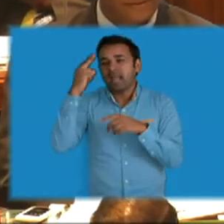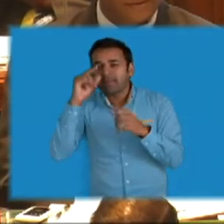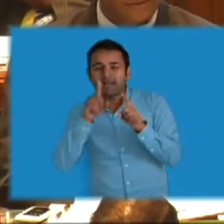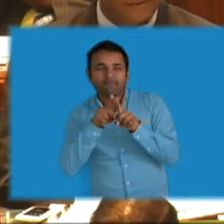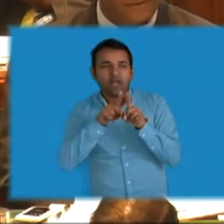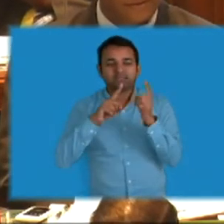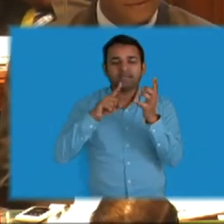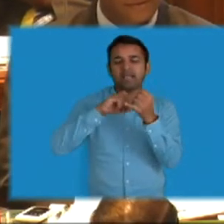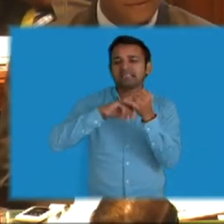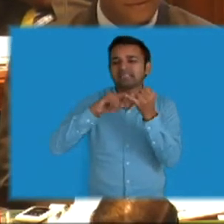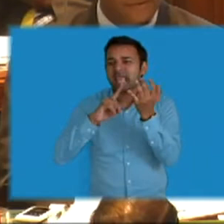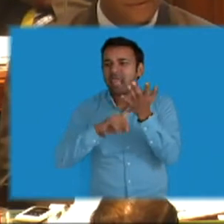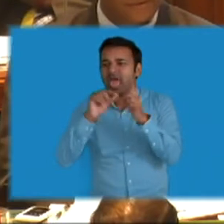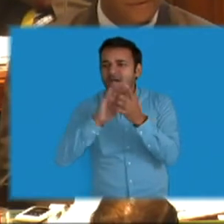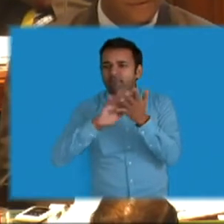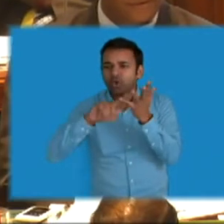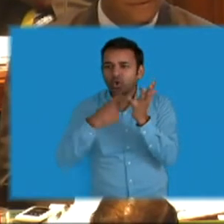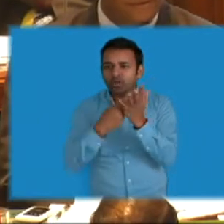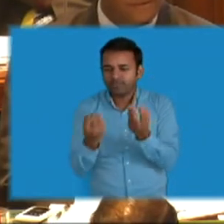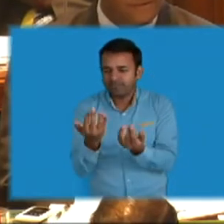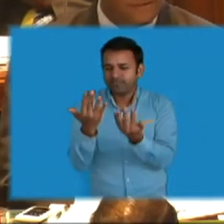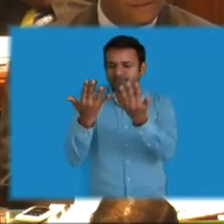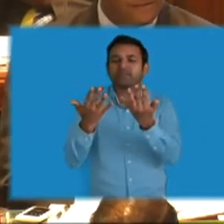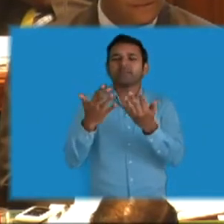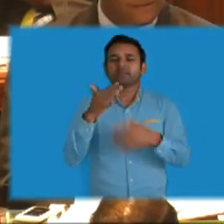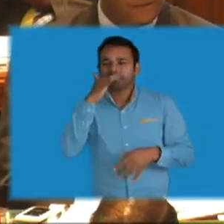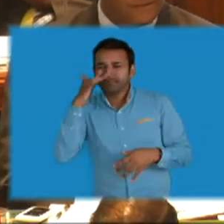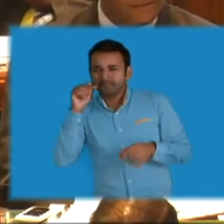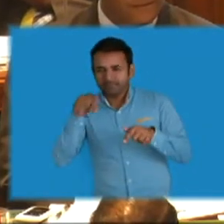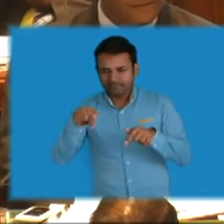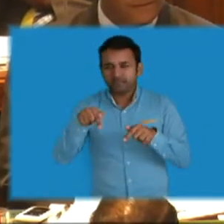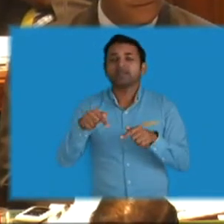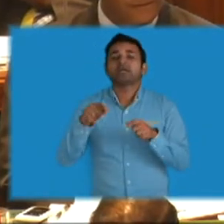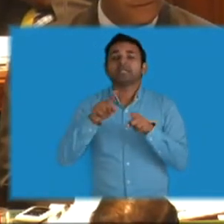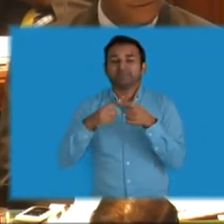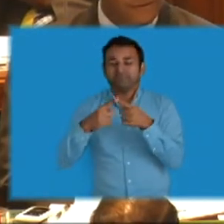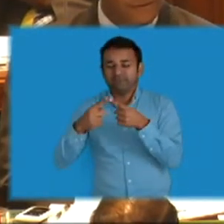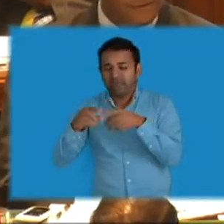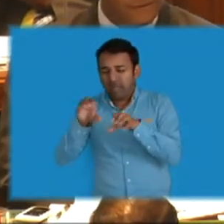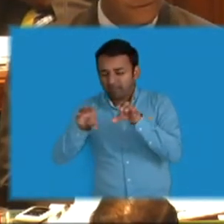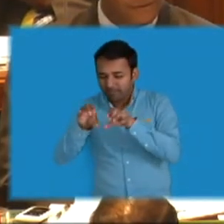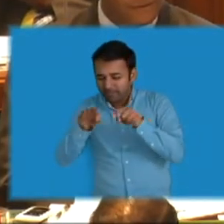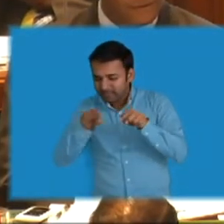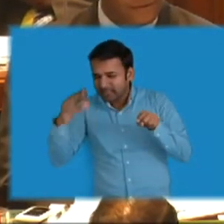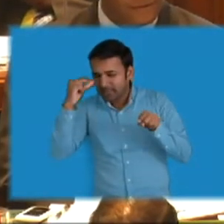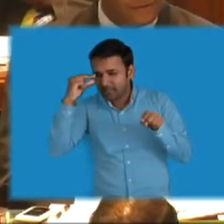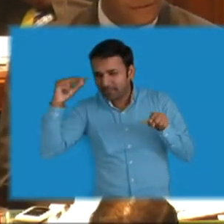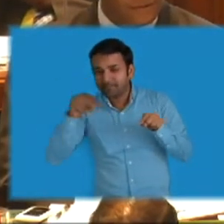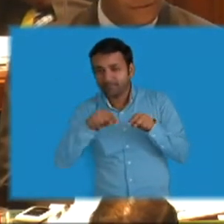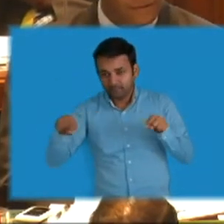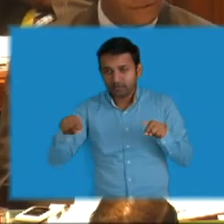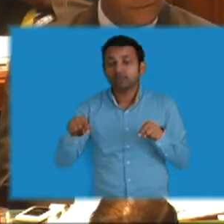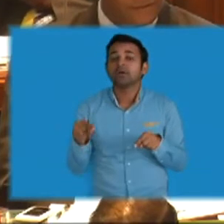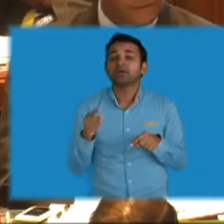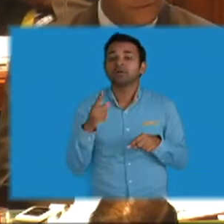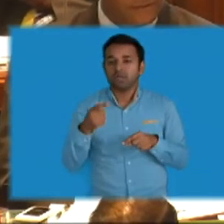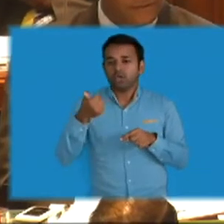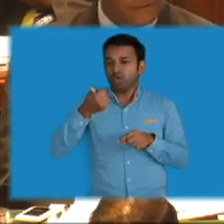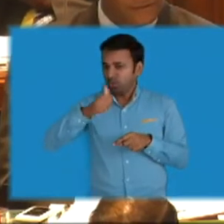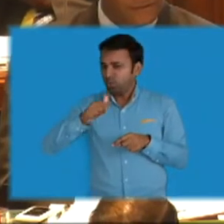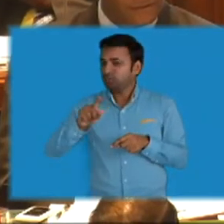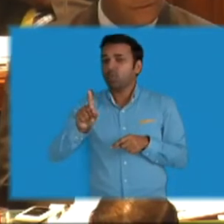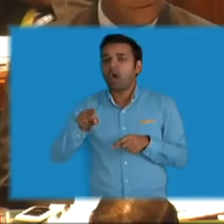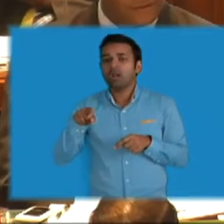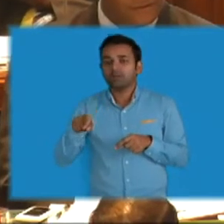polycyclic aromatic hydrocarbon that has been the component of asphalt. What is